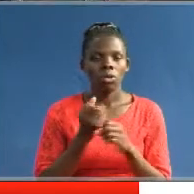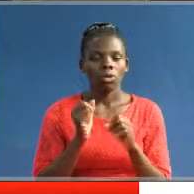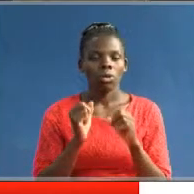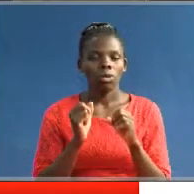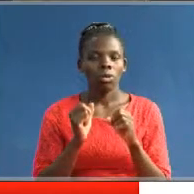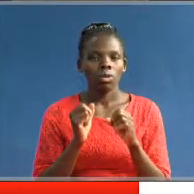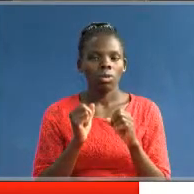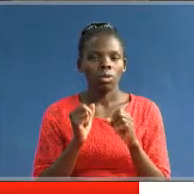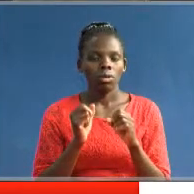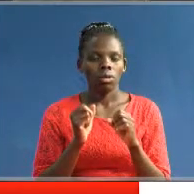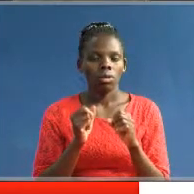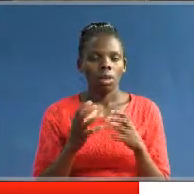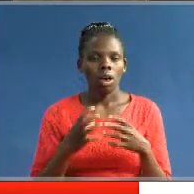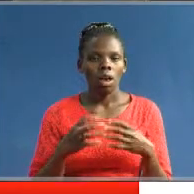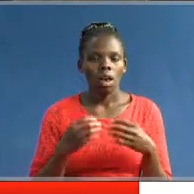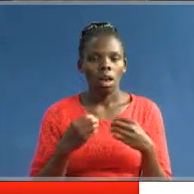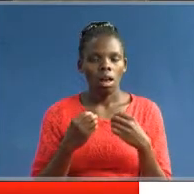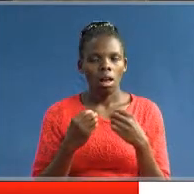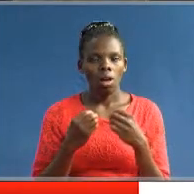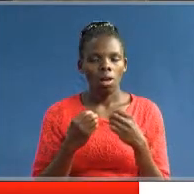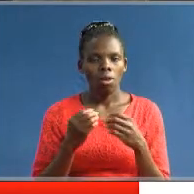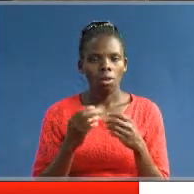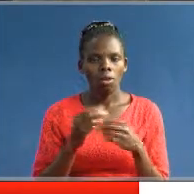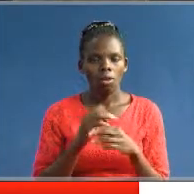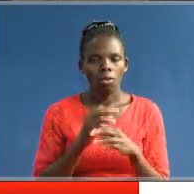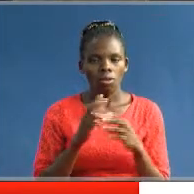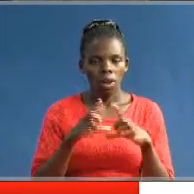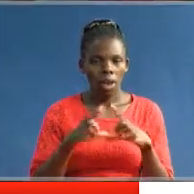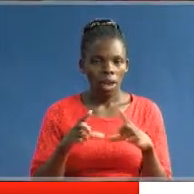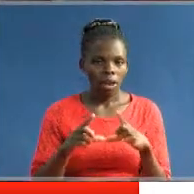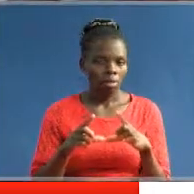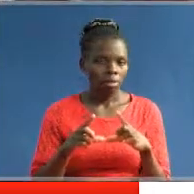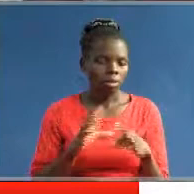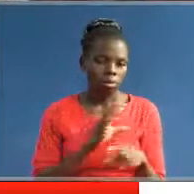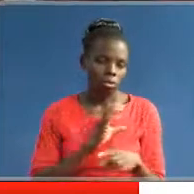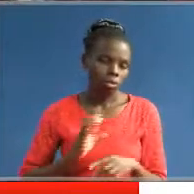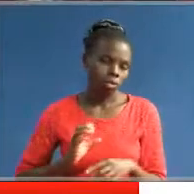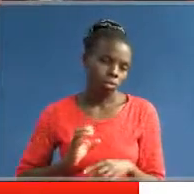at the helm of the National Lands Commission. You have the numbers.